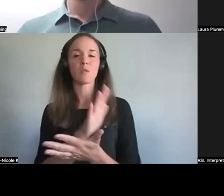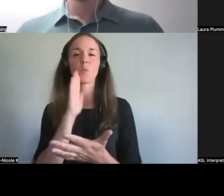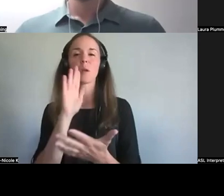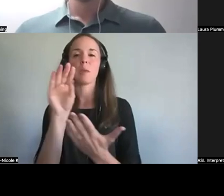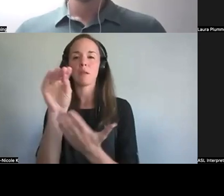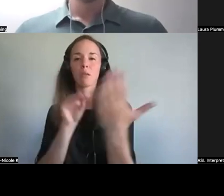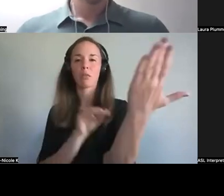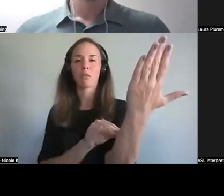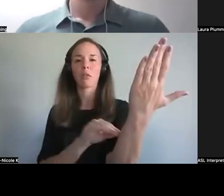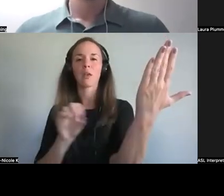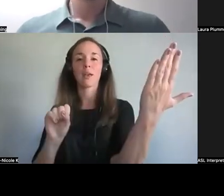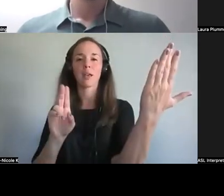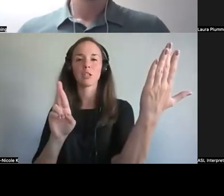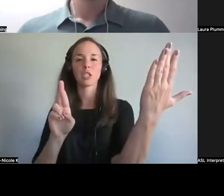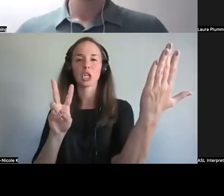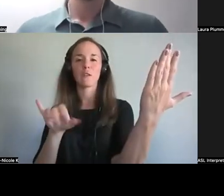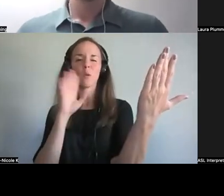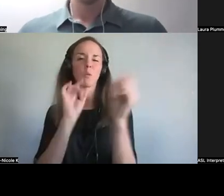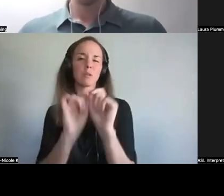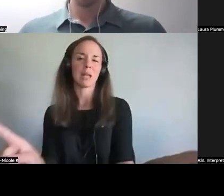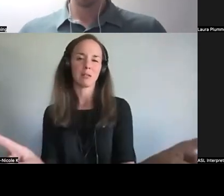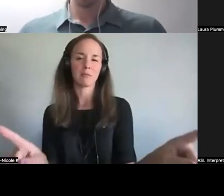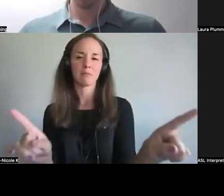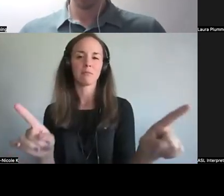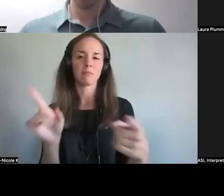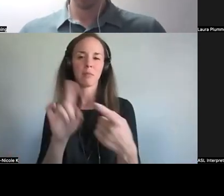that you will all receive.